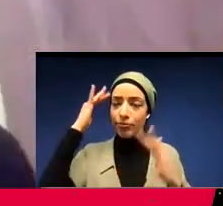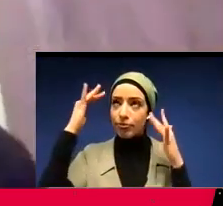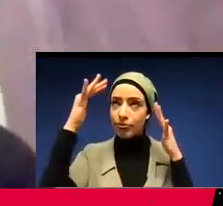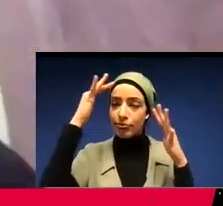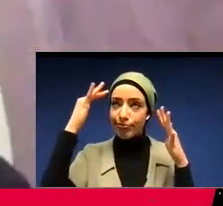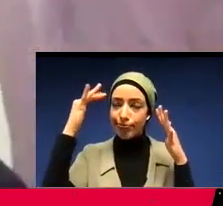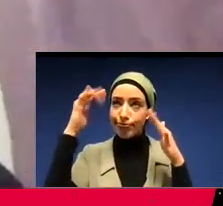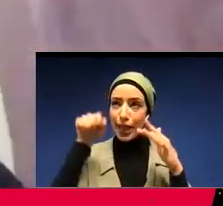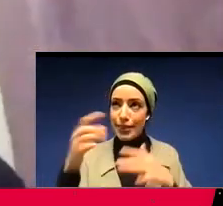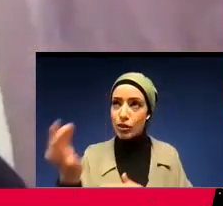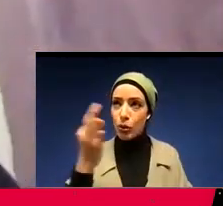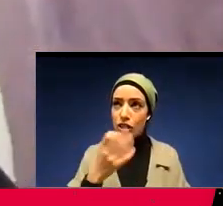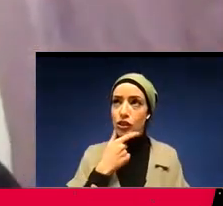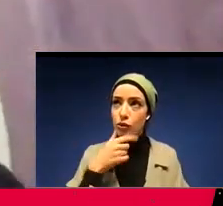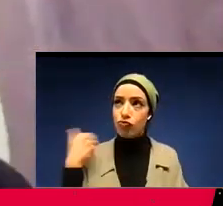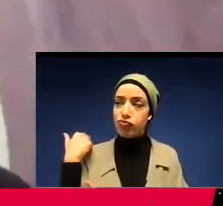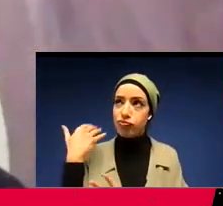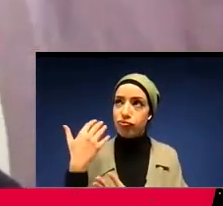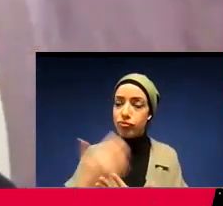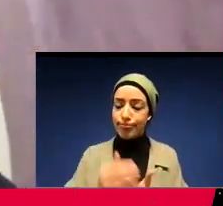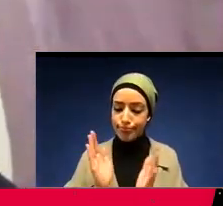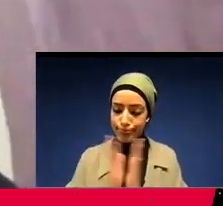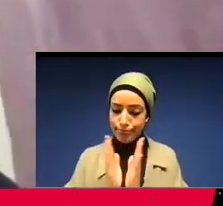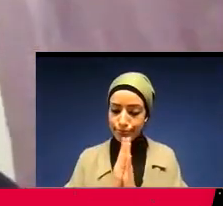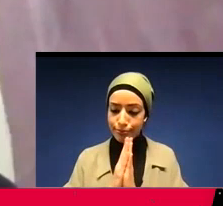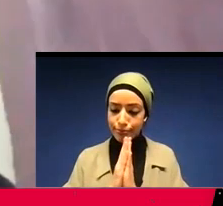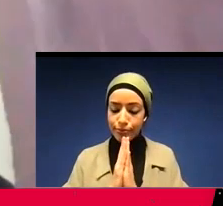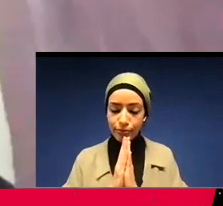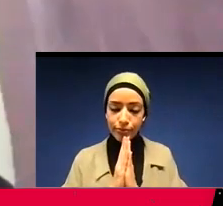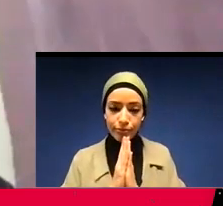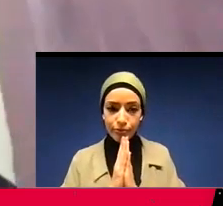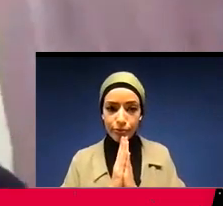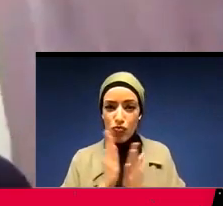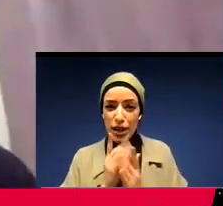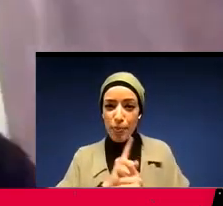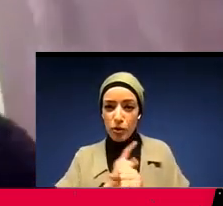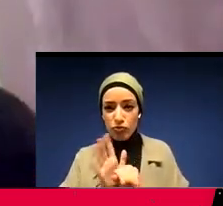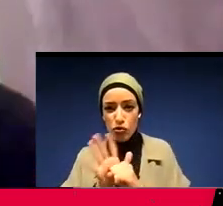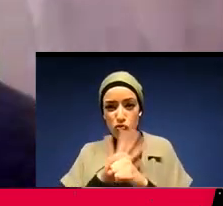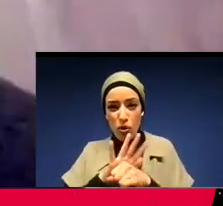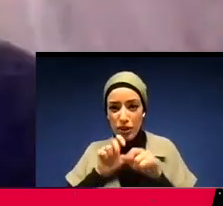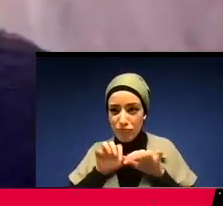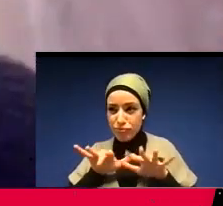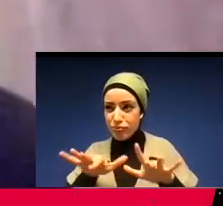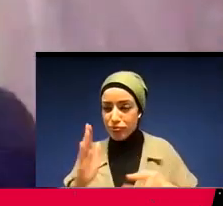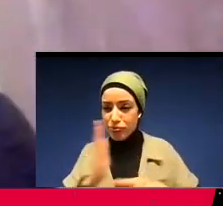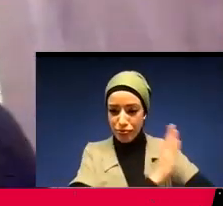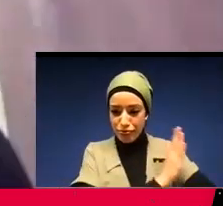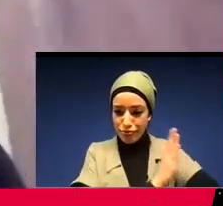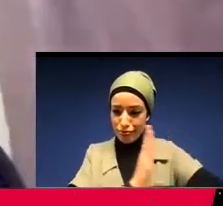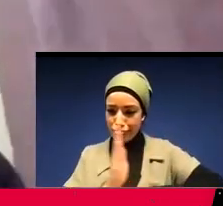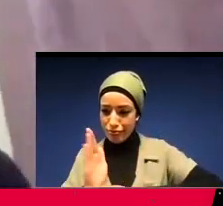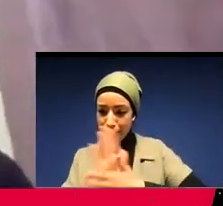It's a question I've been thinking about quite a lot recently, actually. What can we, and I guess it's in part because of the